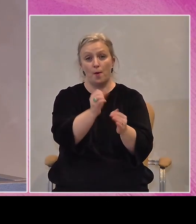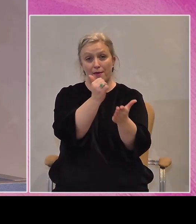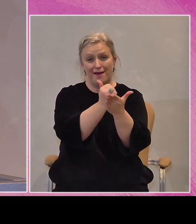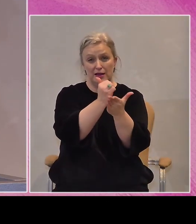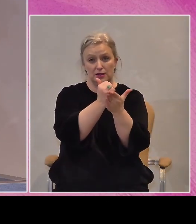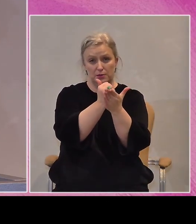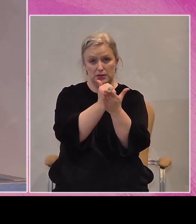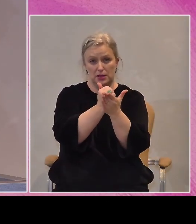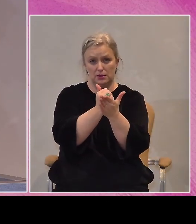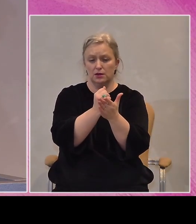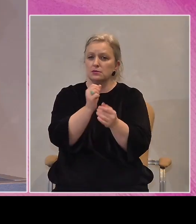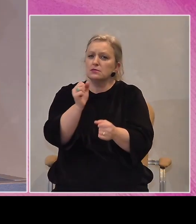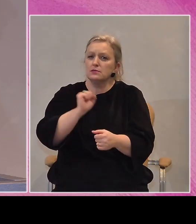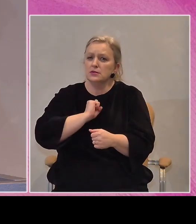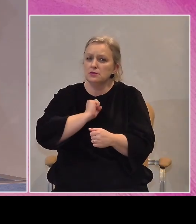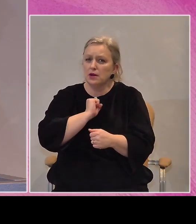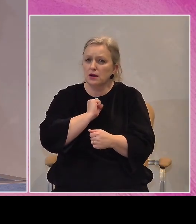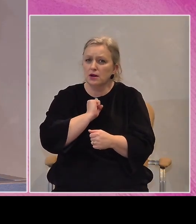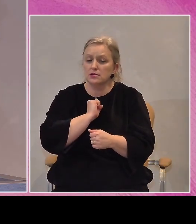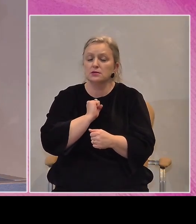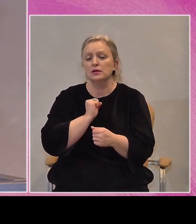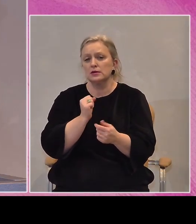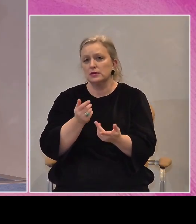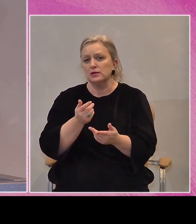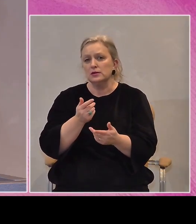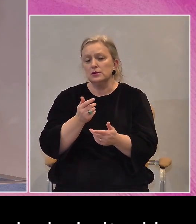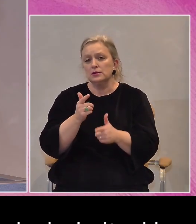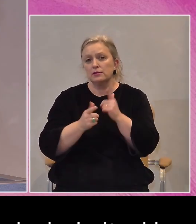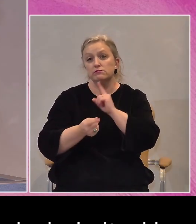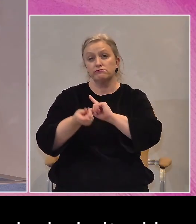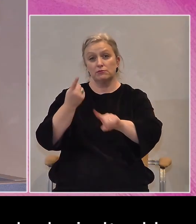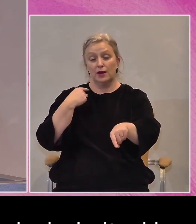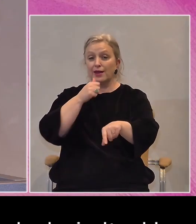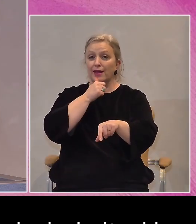does the adoption of new drugs take longer in Estonia?